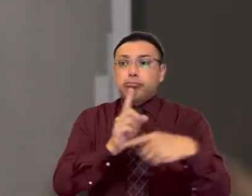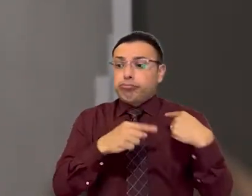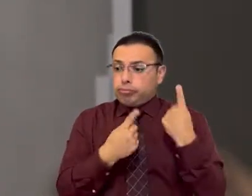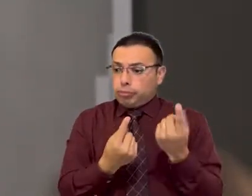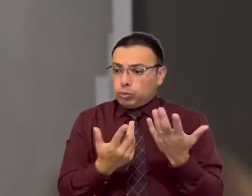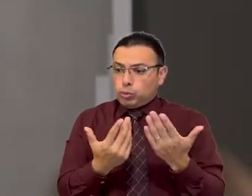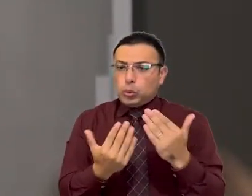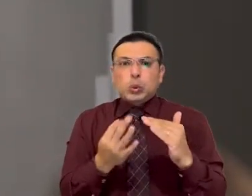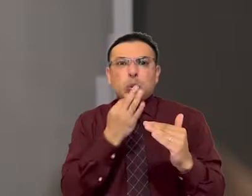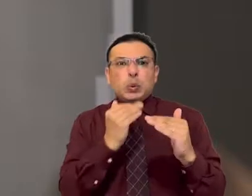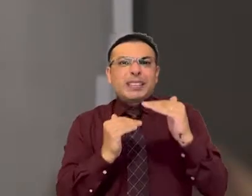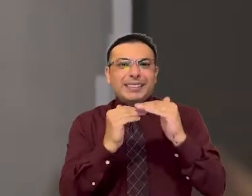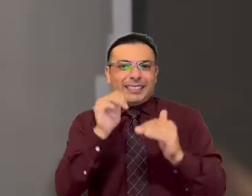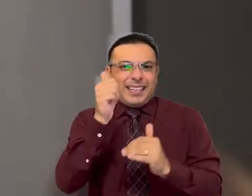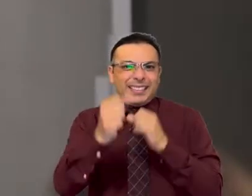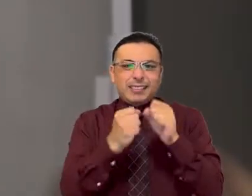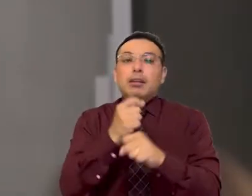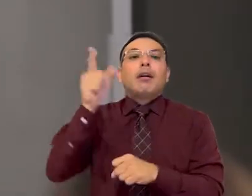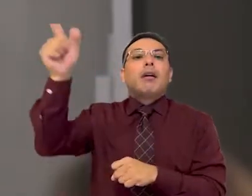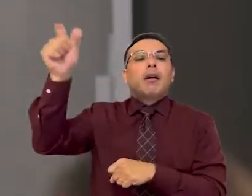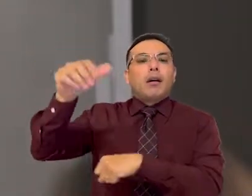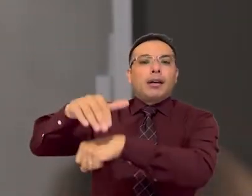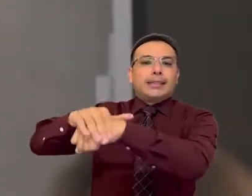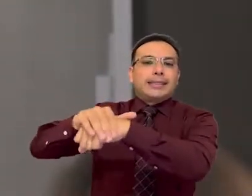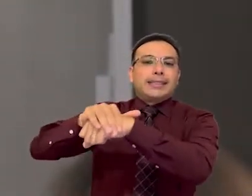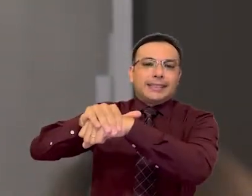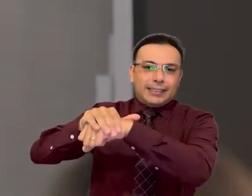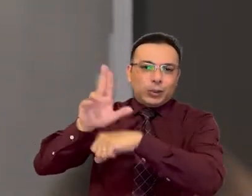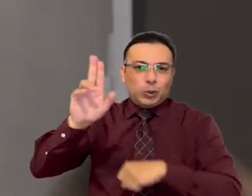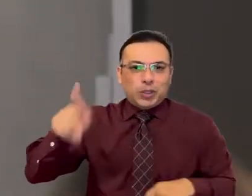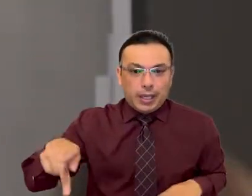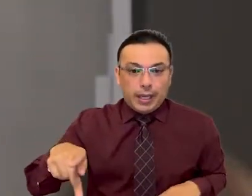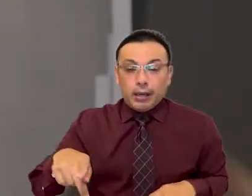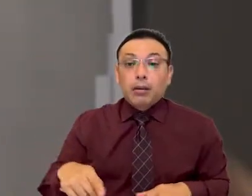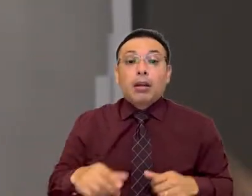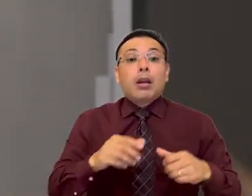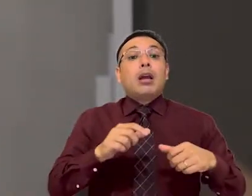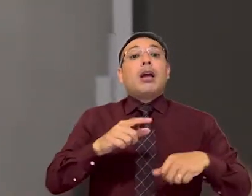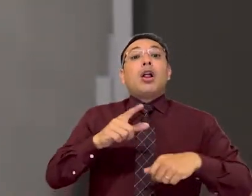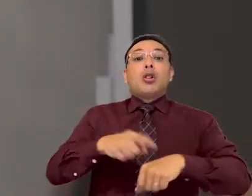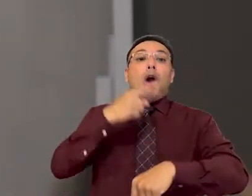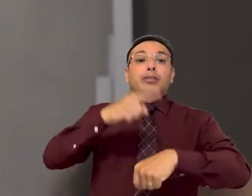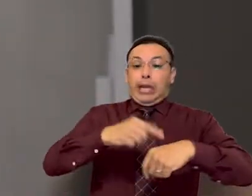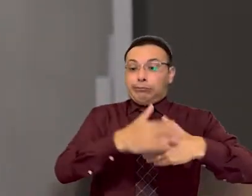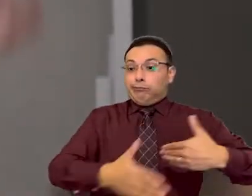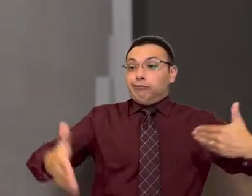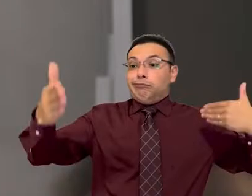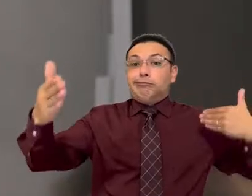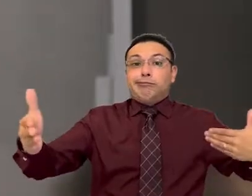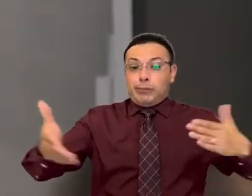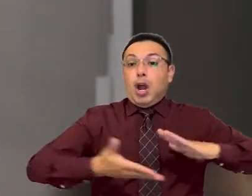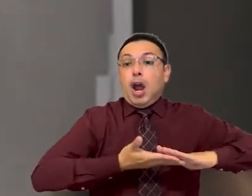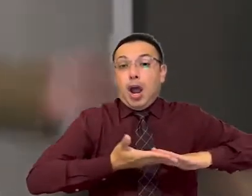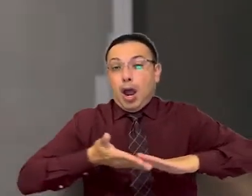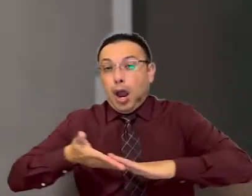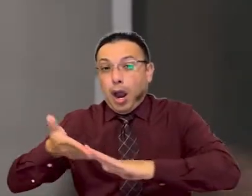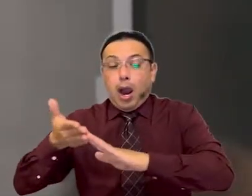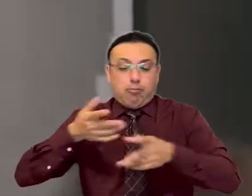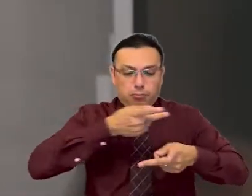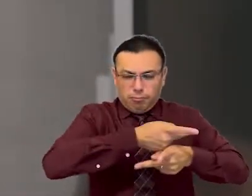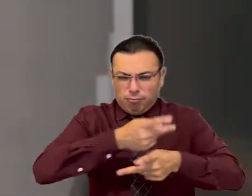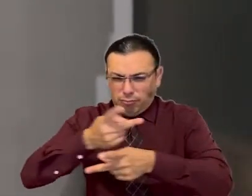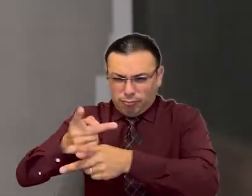decade now, but in the UK. So anything regarding long-term operations and maintenance, you can come find me by the technical poster over